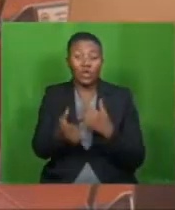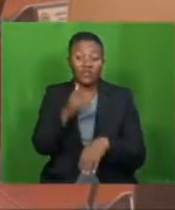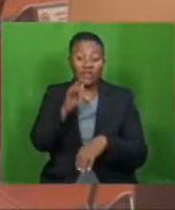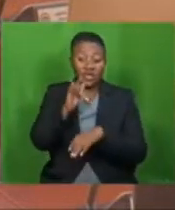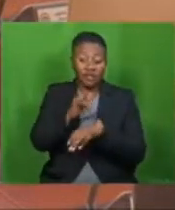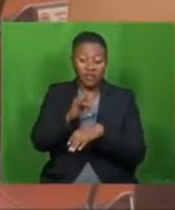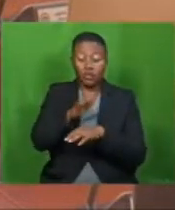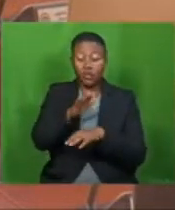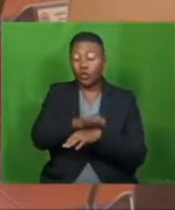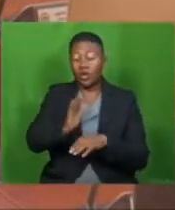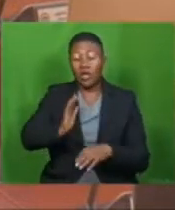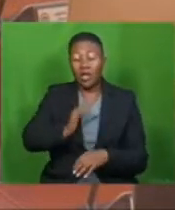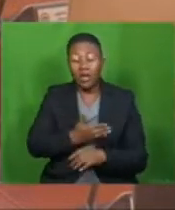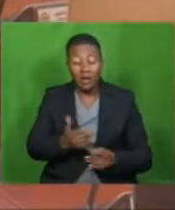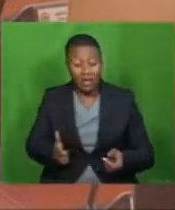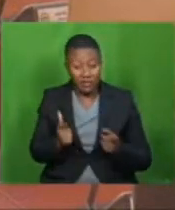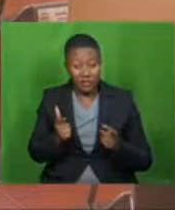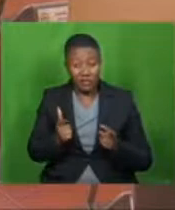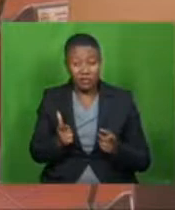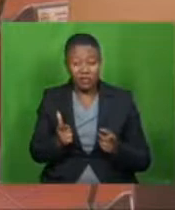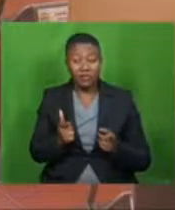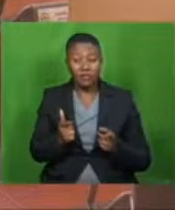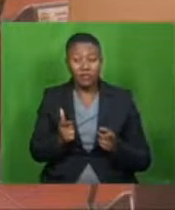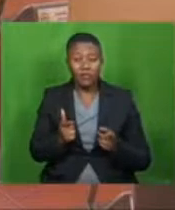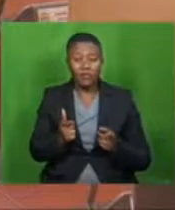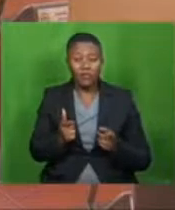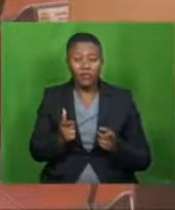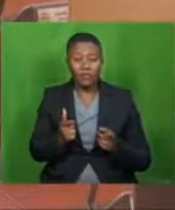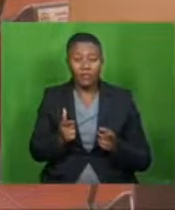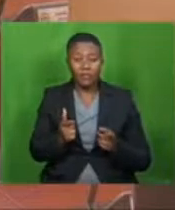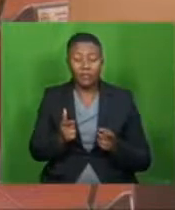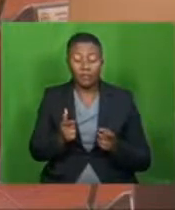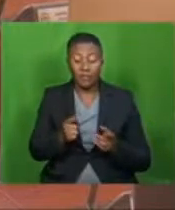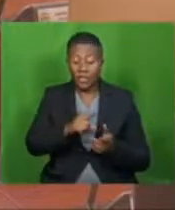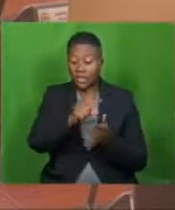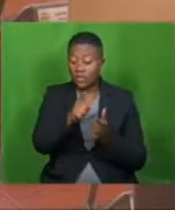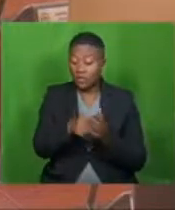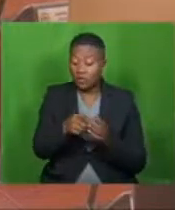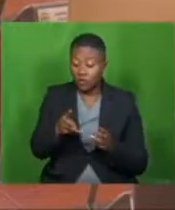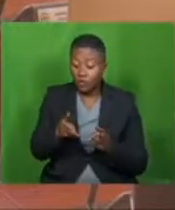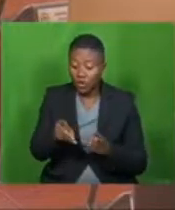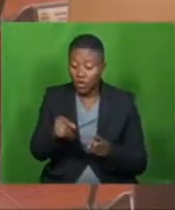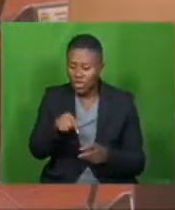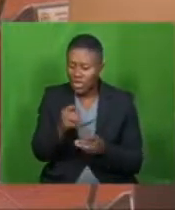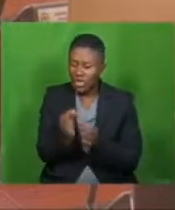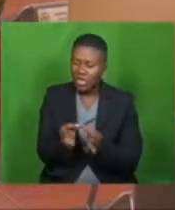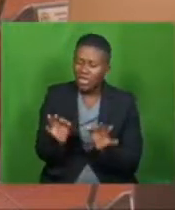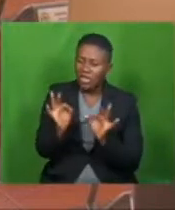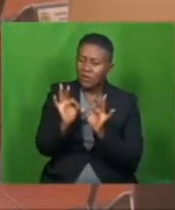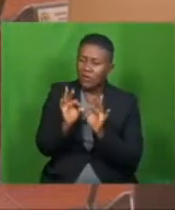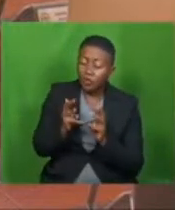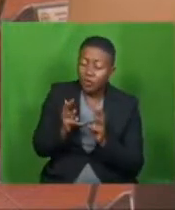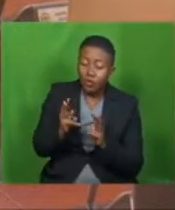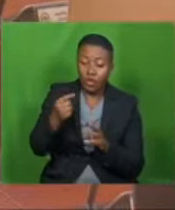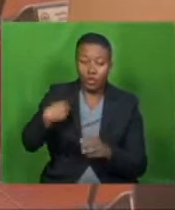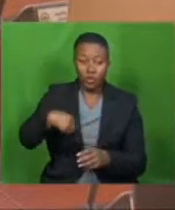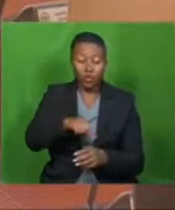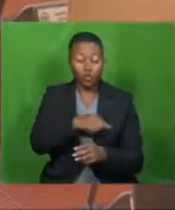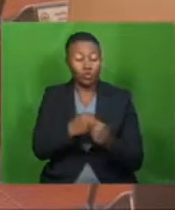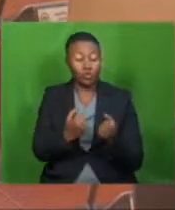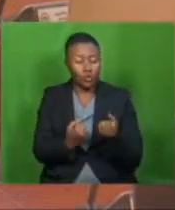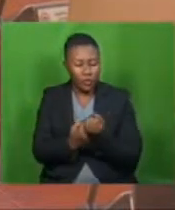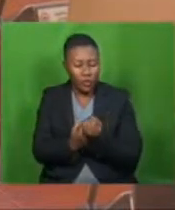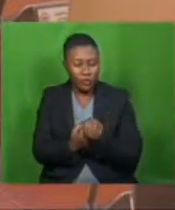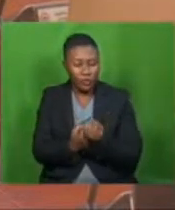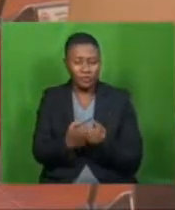is therefore important that measures are taken, and this measure is a key measure which we support. And I keep telling